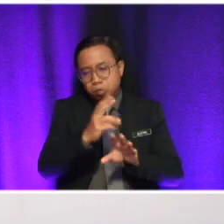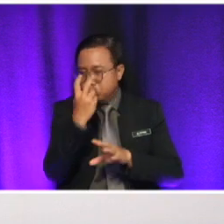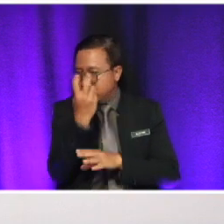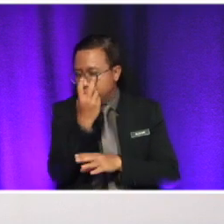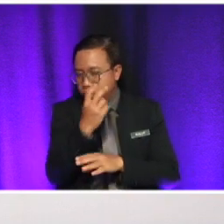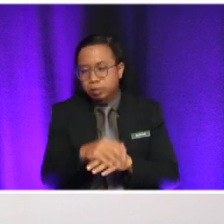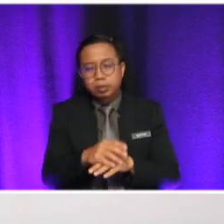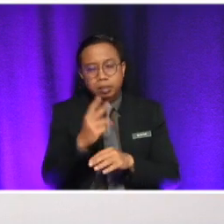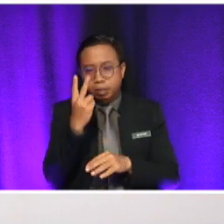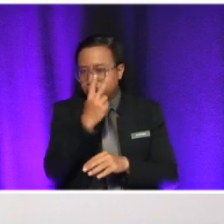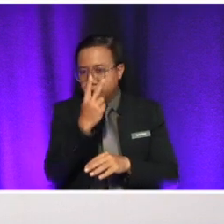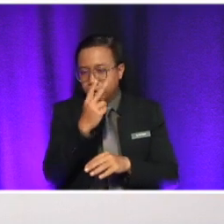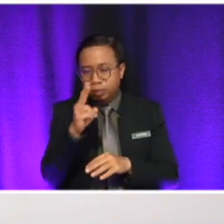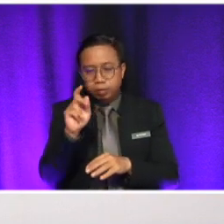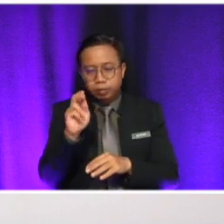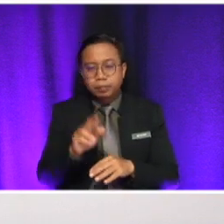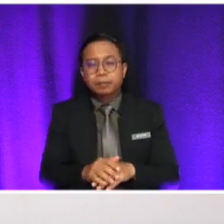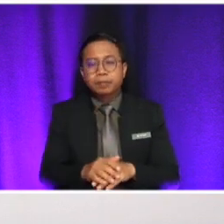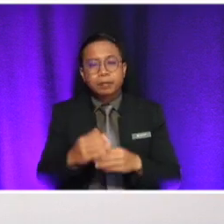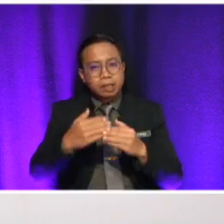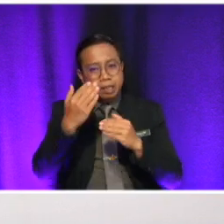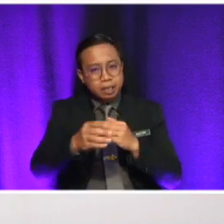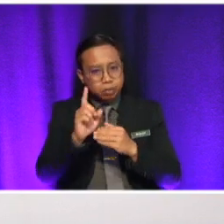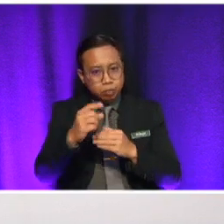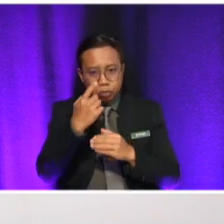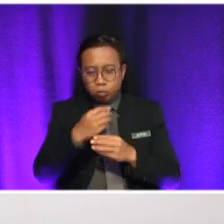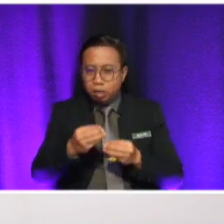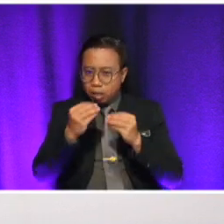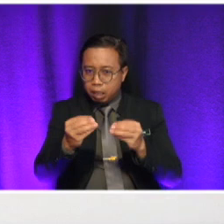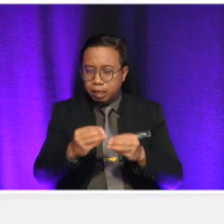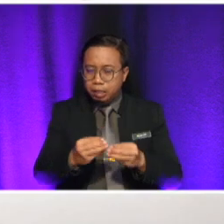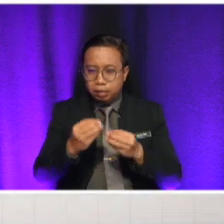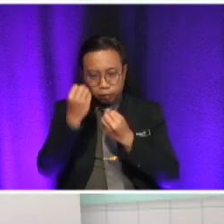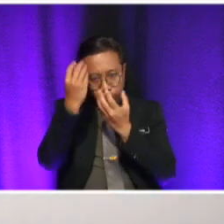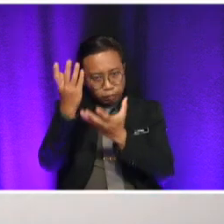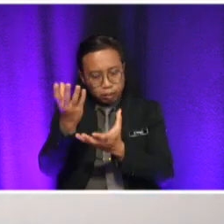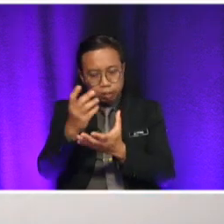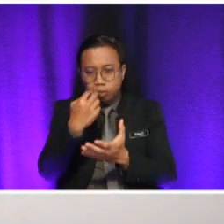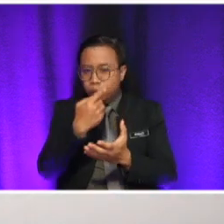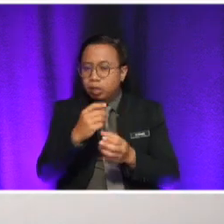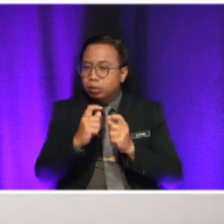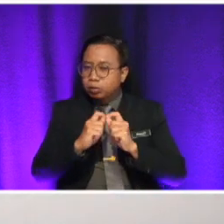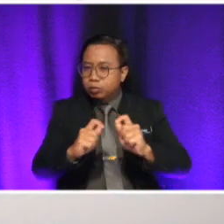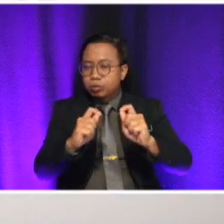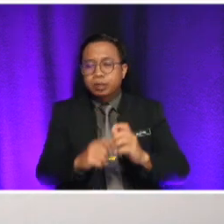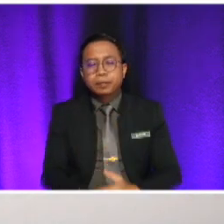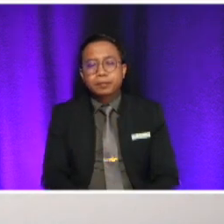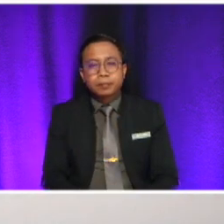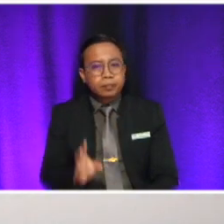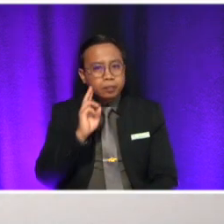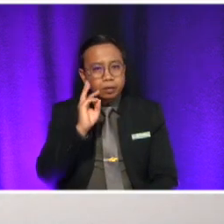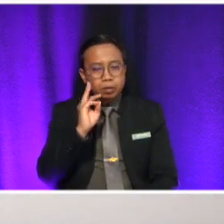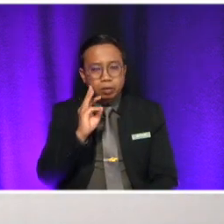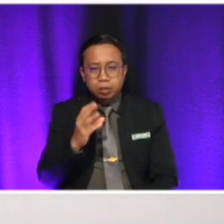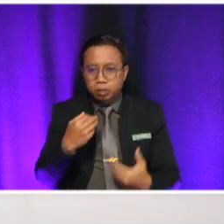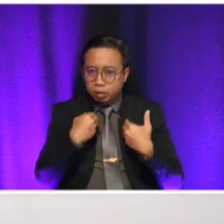o'clock news anymore, right? Right. Okay, so the next one. Okay, who would like to give another opinion? Who would like to try? Okay. And Rowena gets an ice cream stick,